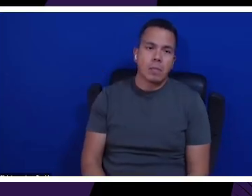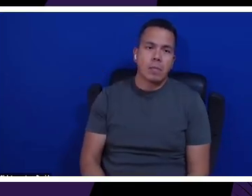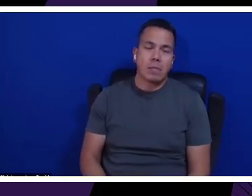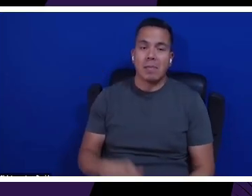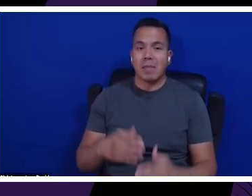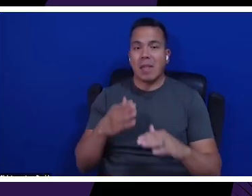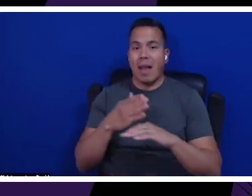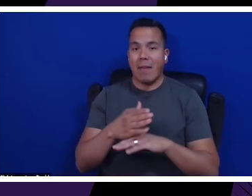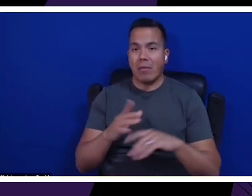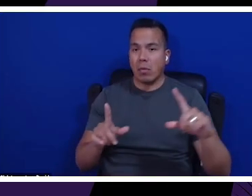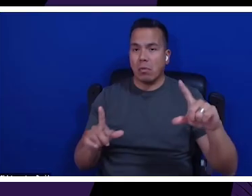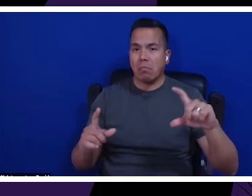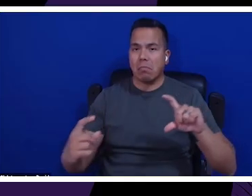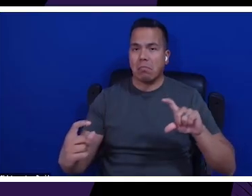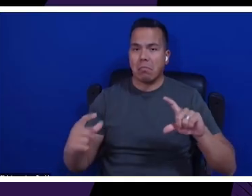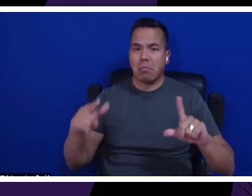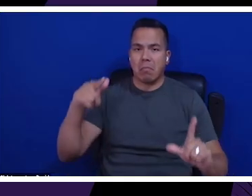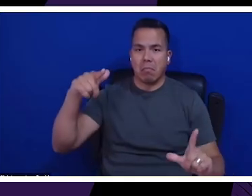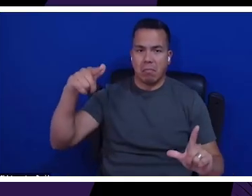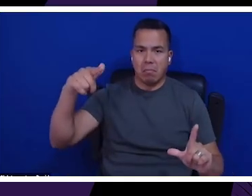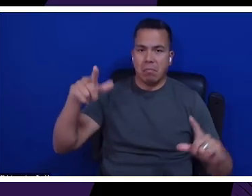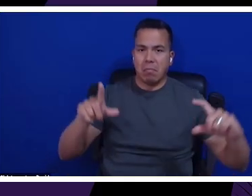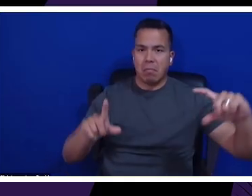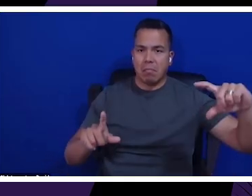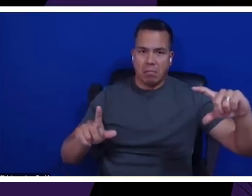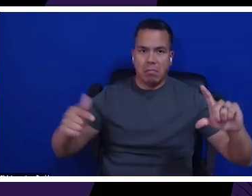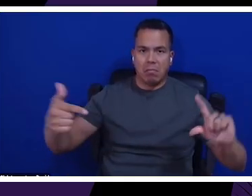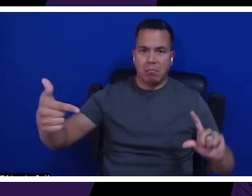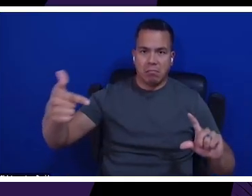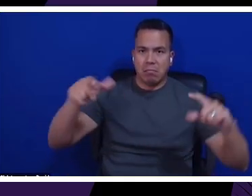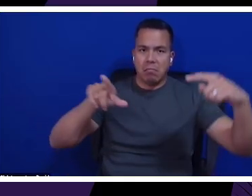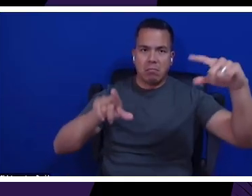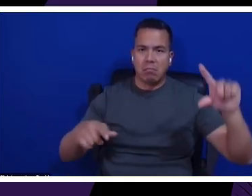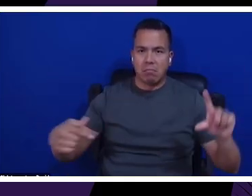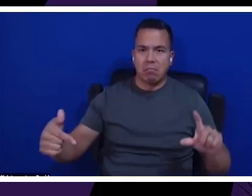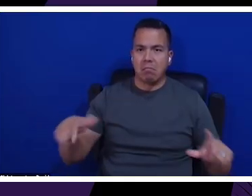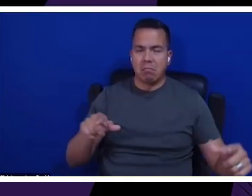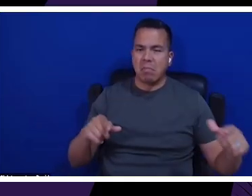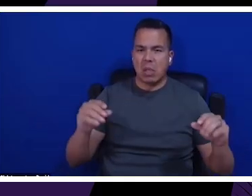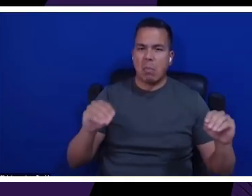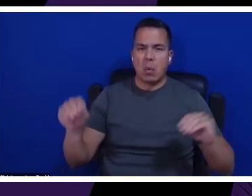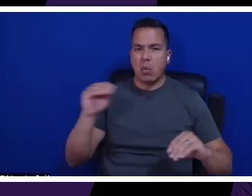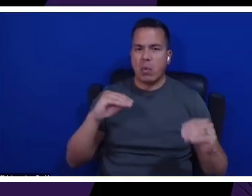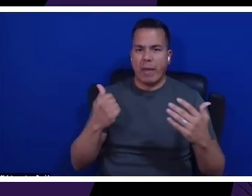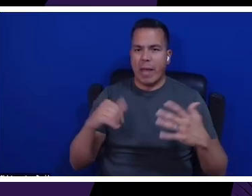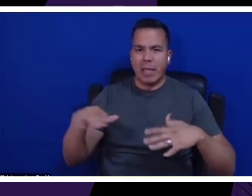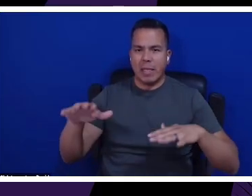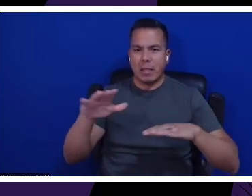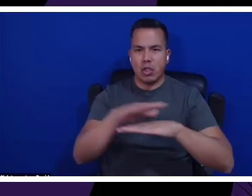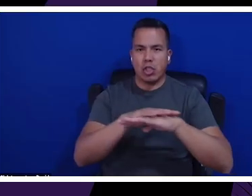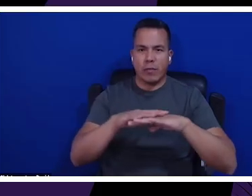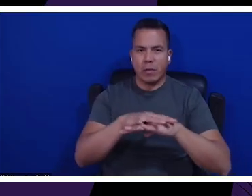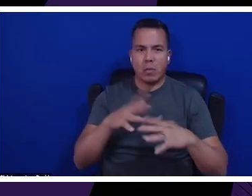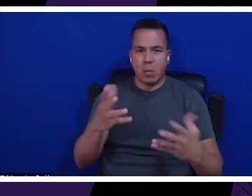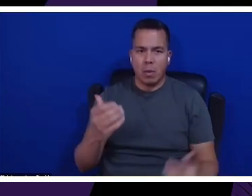can move all the four corners and map it onto the wall or any surface you want.